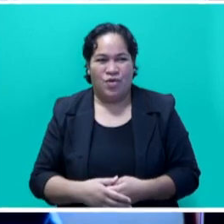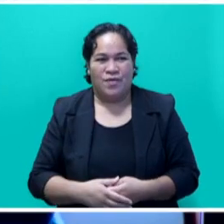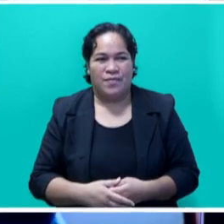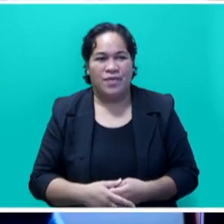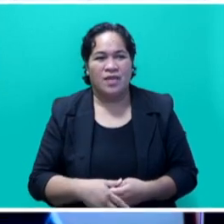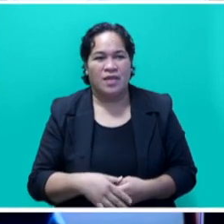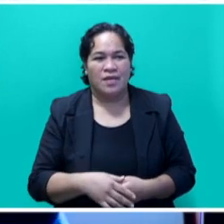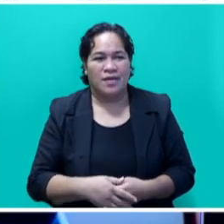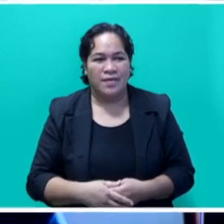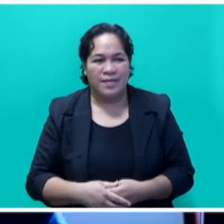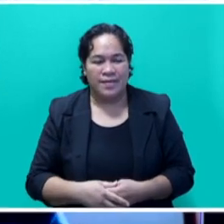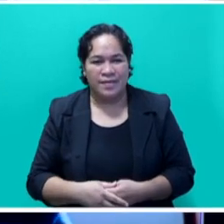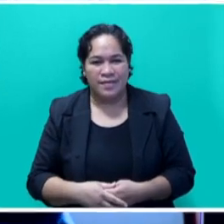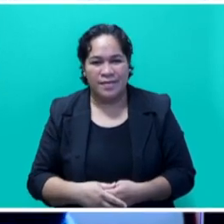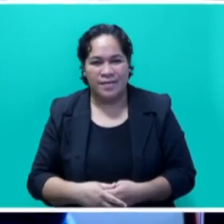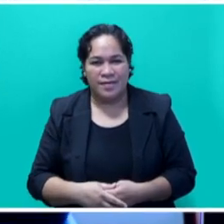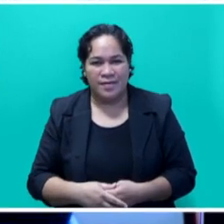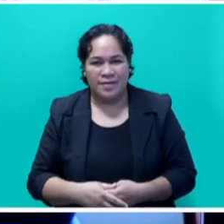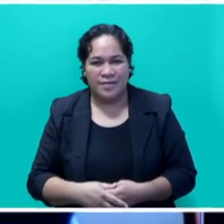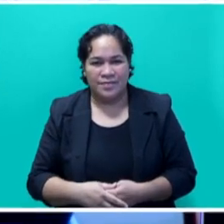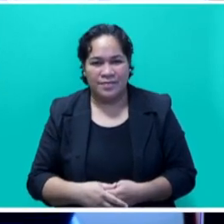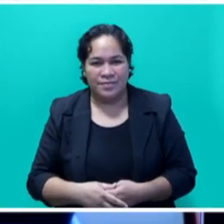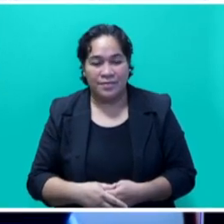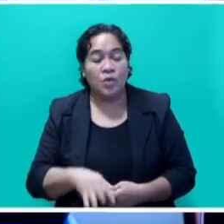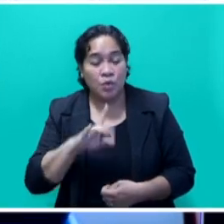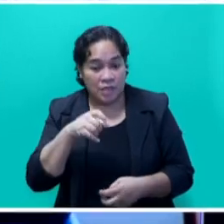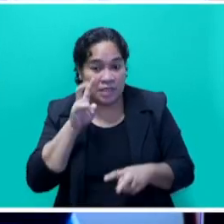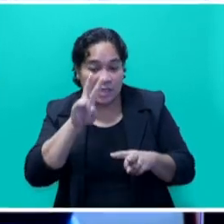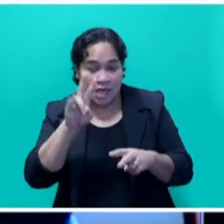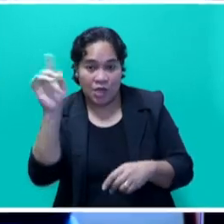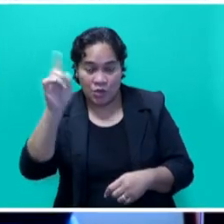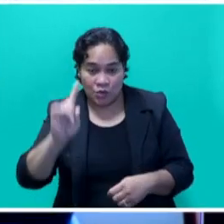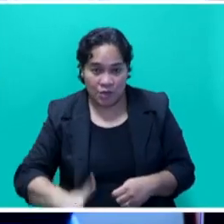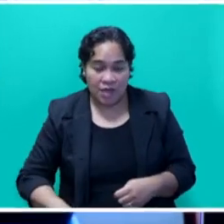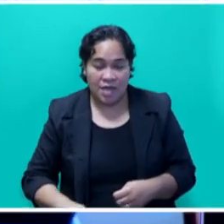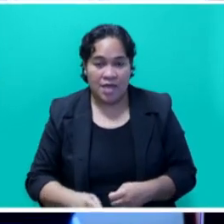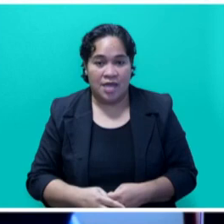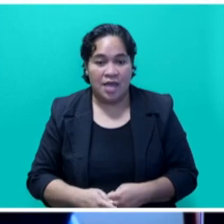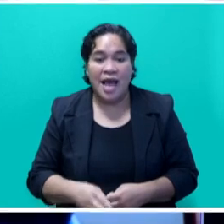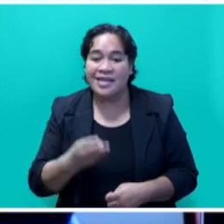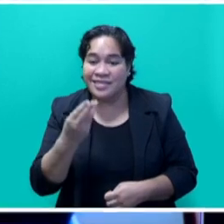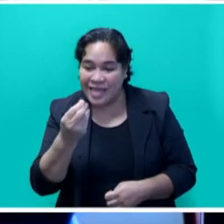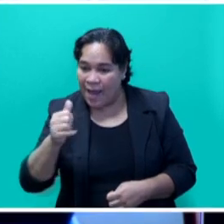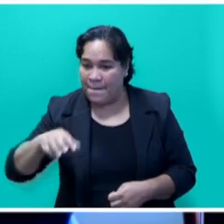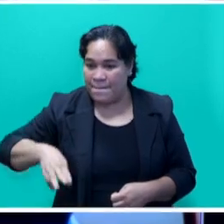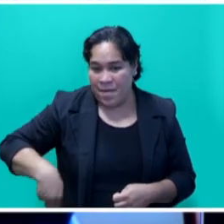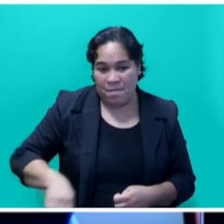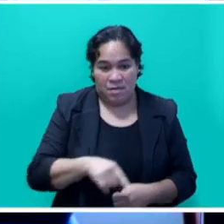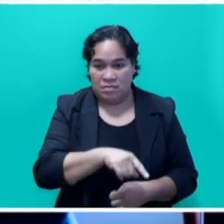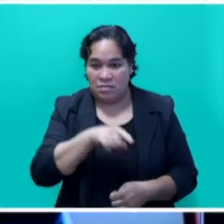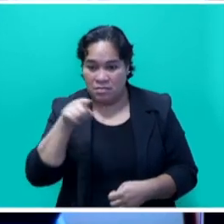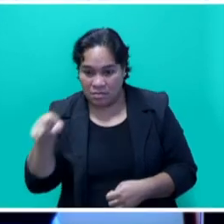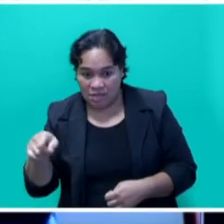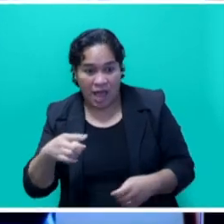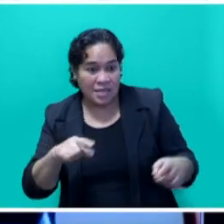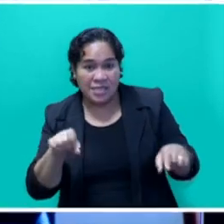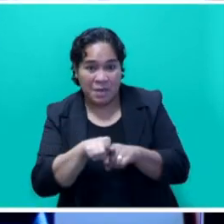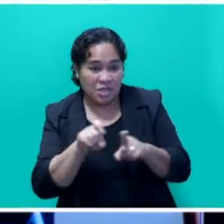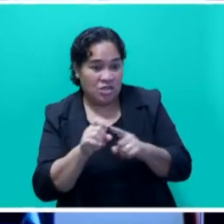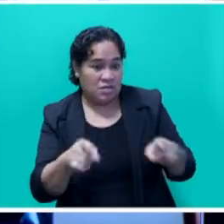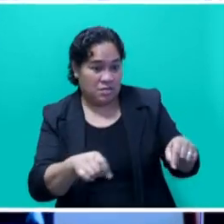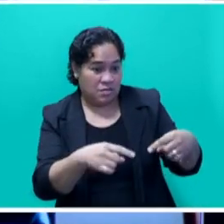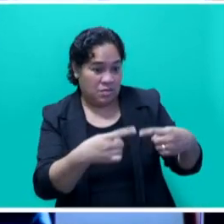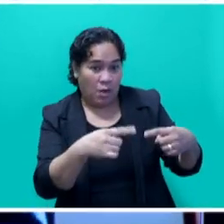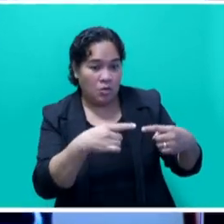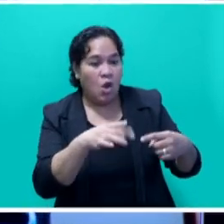know that. And we see that today when certain members of parliament from the opposition will only talk